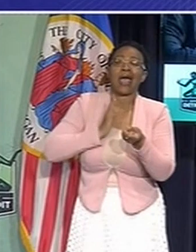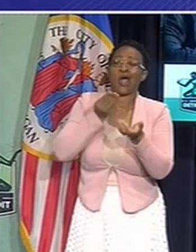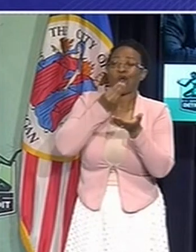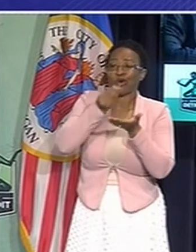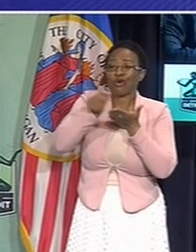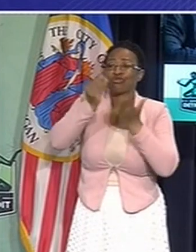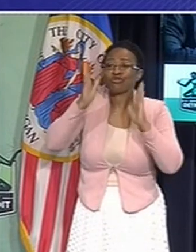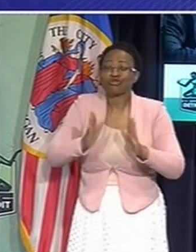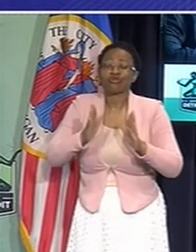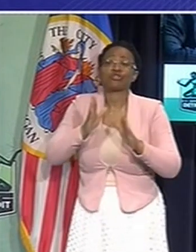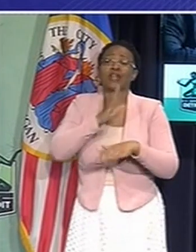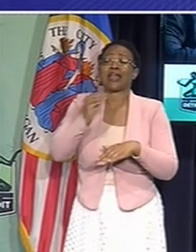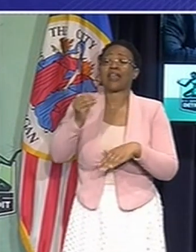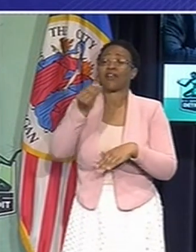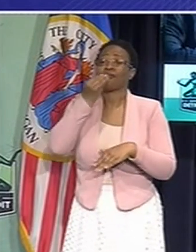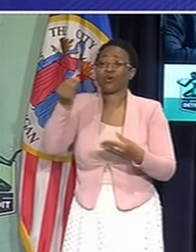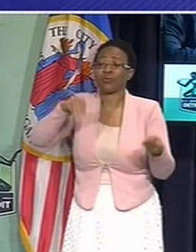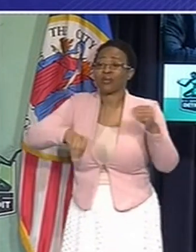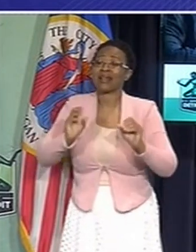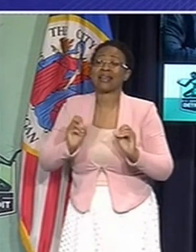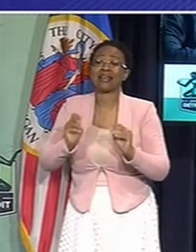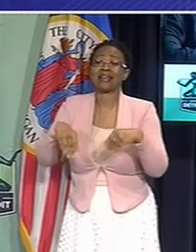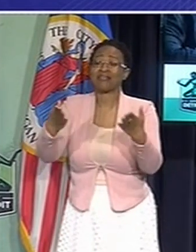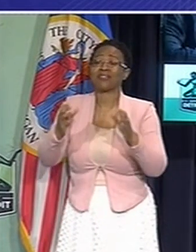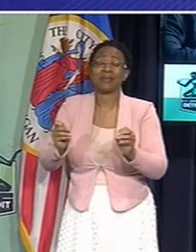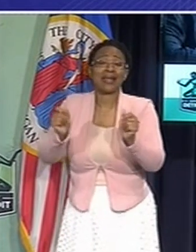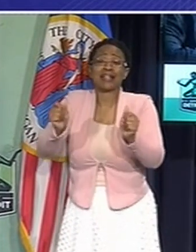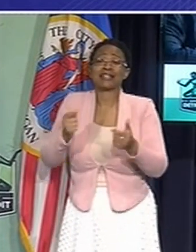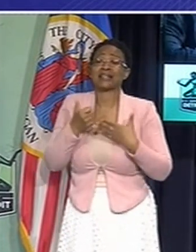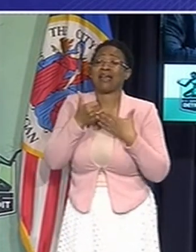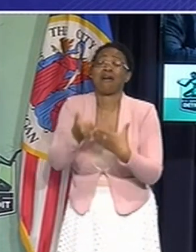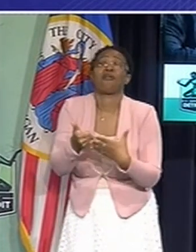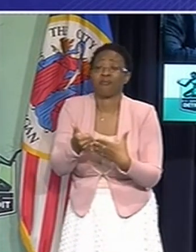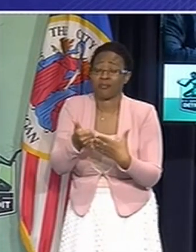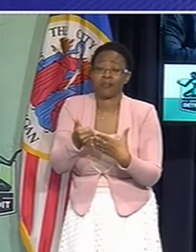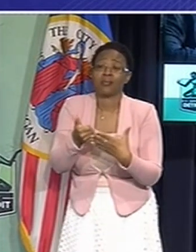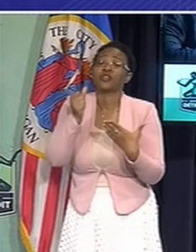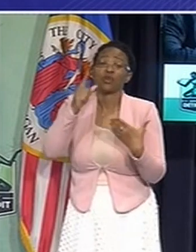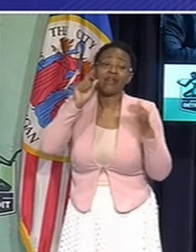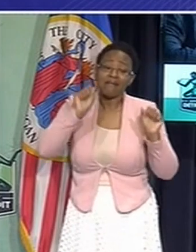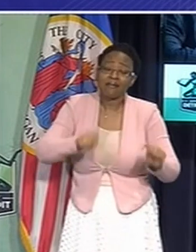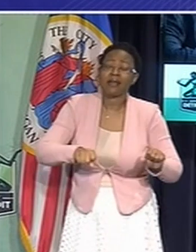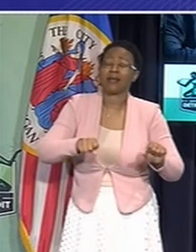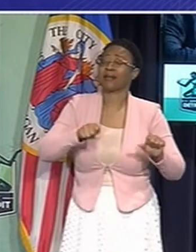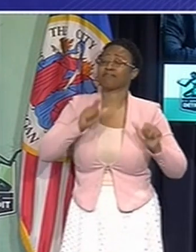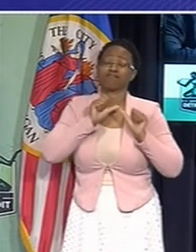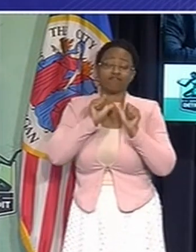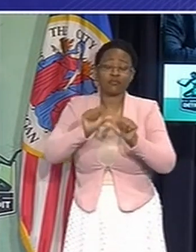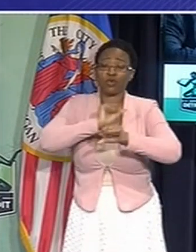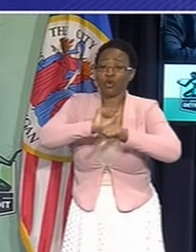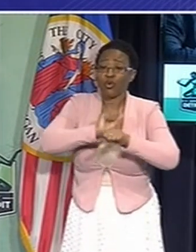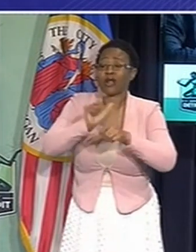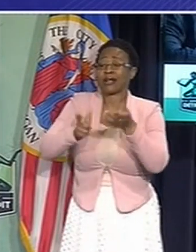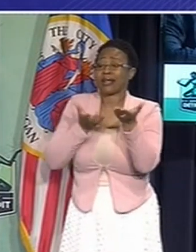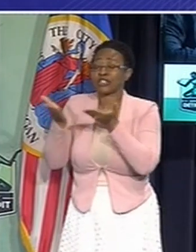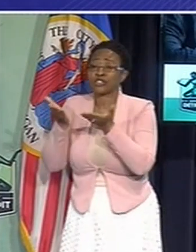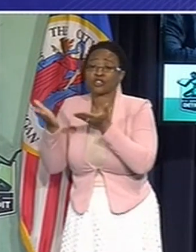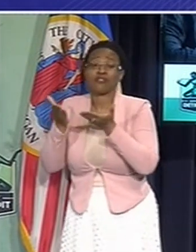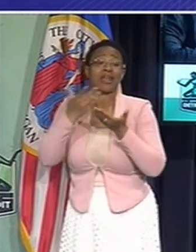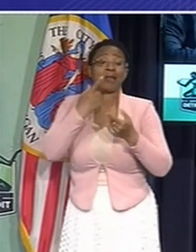them instant help so that they can move those who are potentially